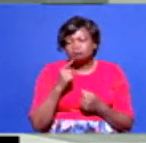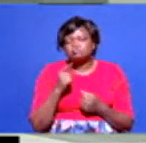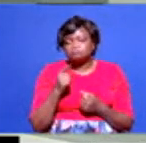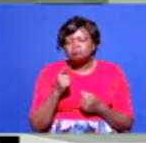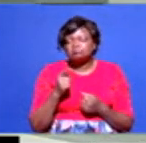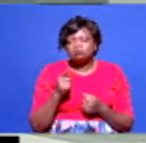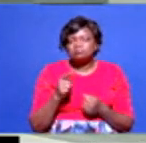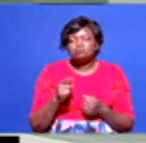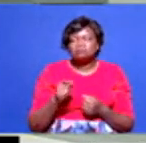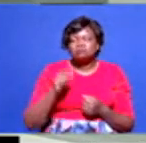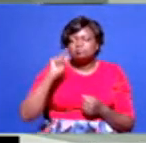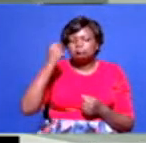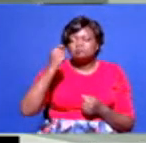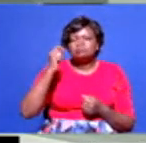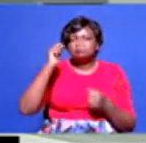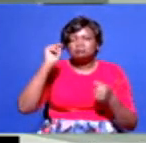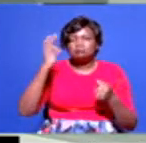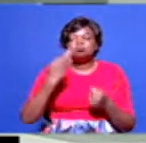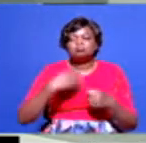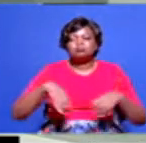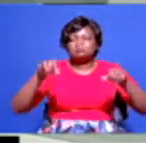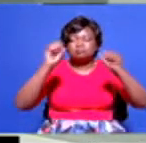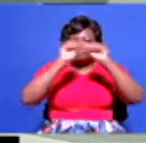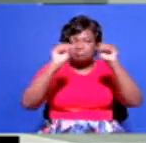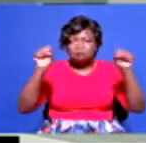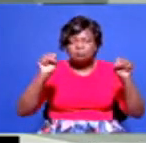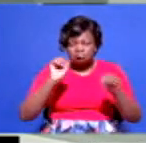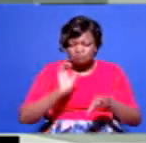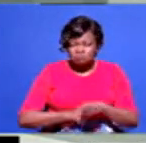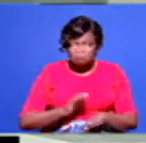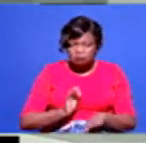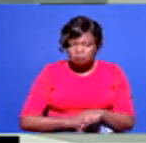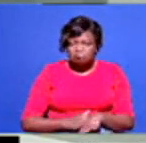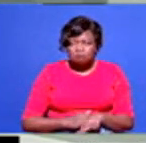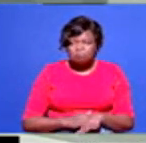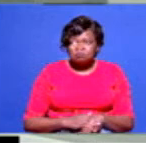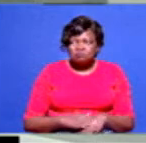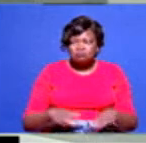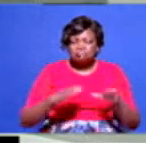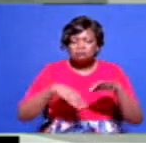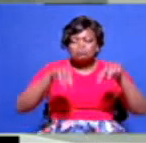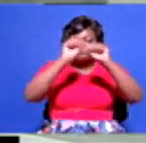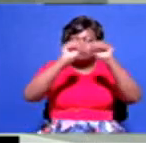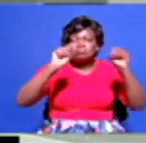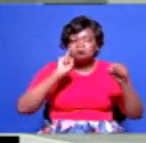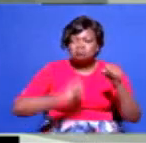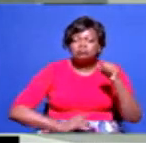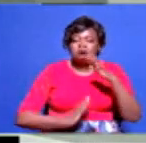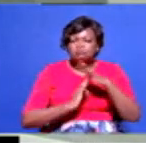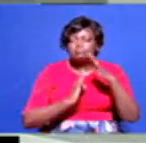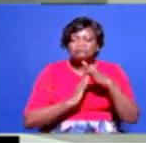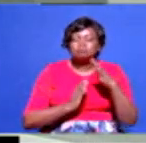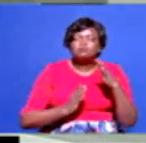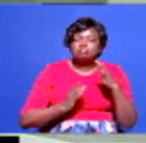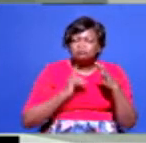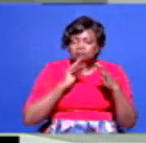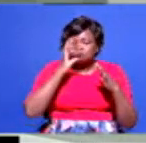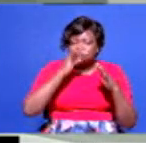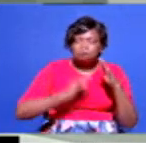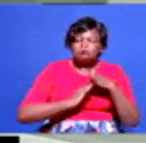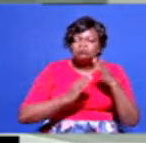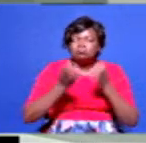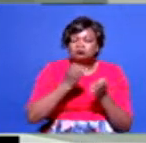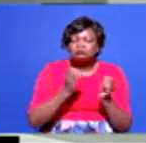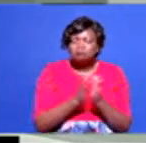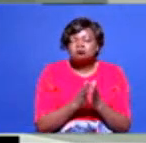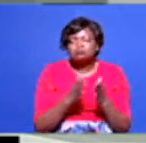head of state. Deputy President William Ruto has eulogized the former president as a top economist and a man who